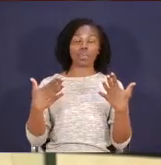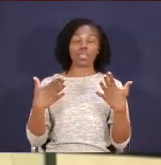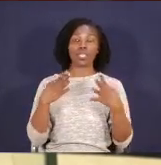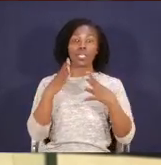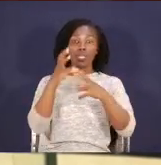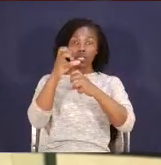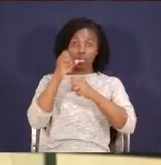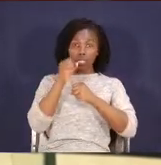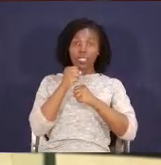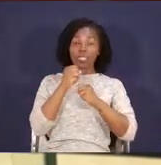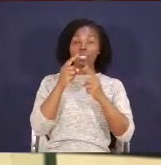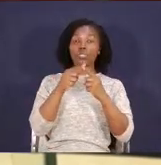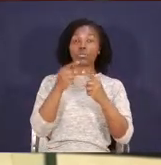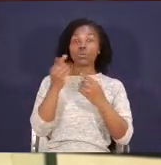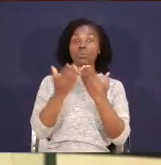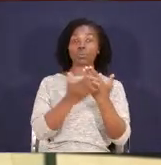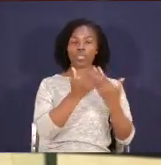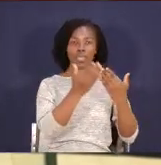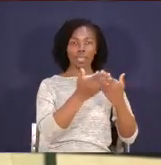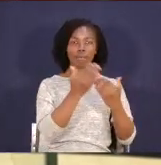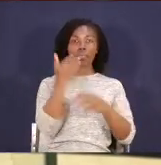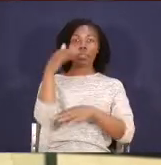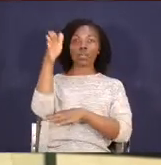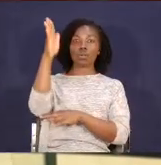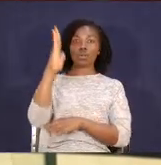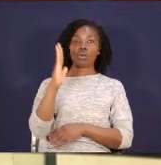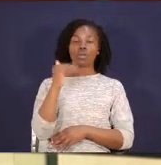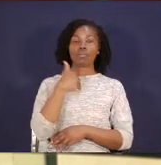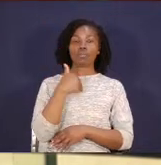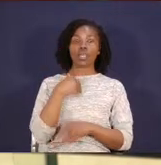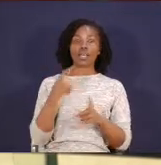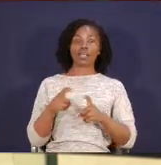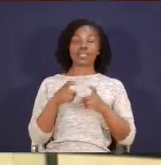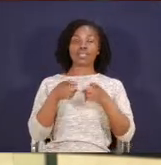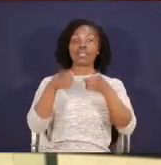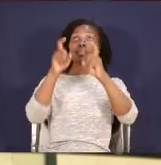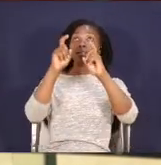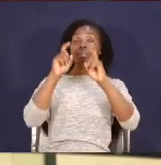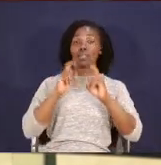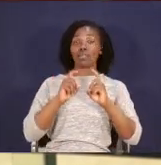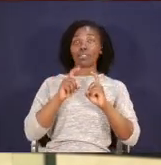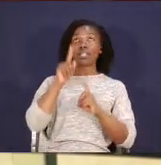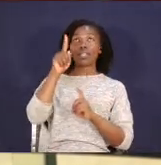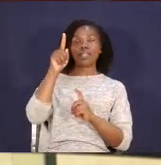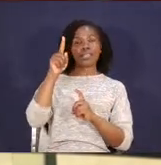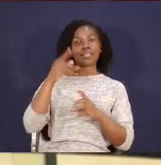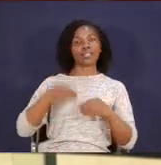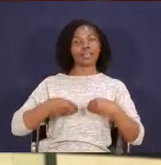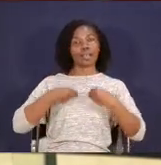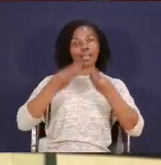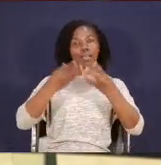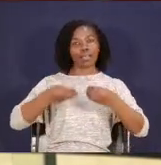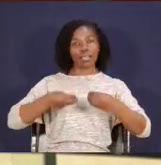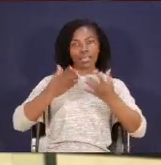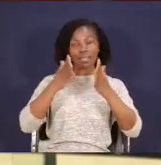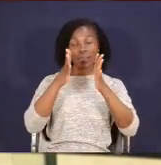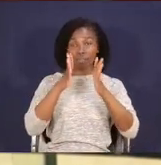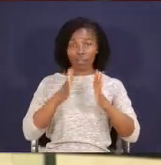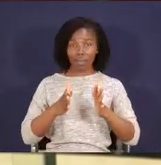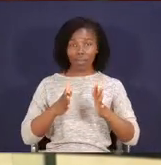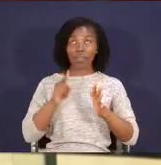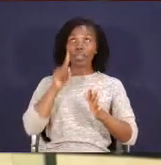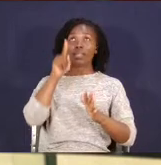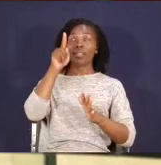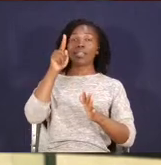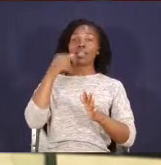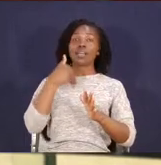to one's care. God has gifts and he is generous. He's a God of abundance and he has